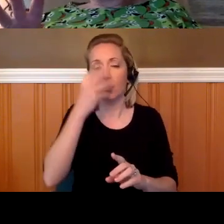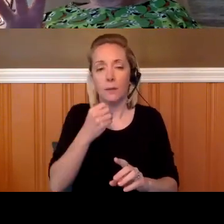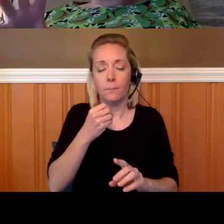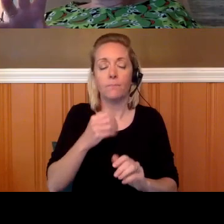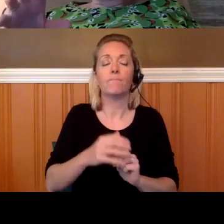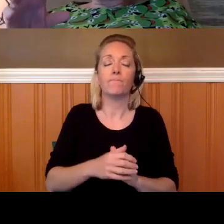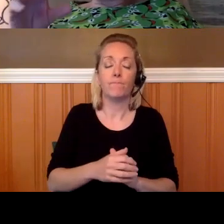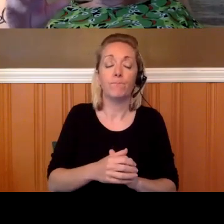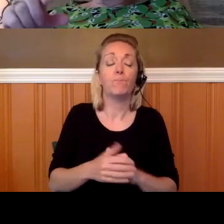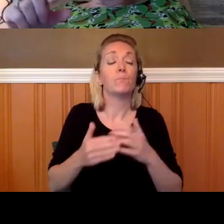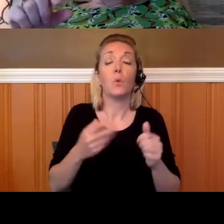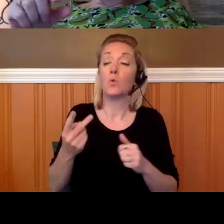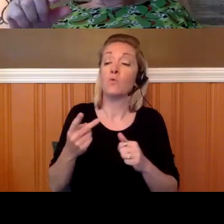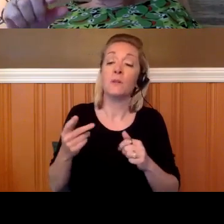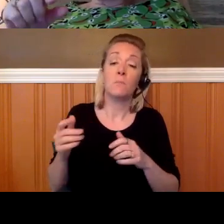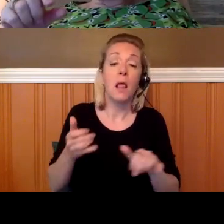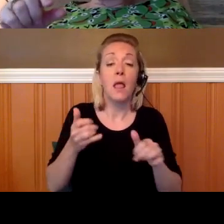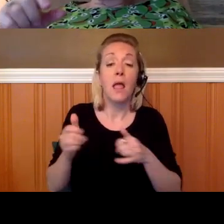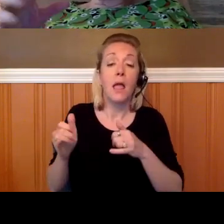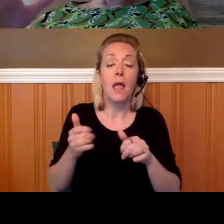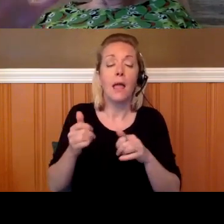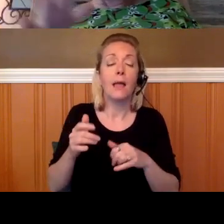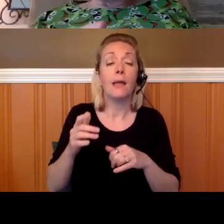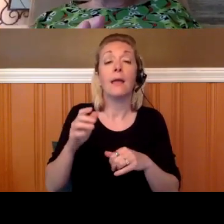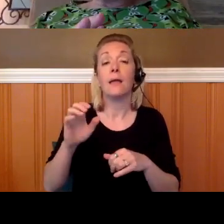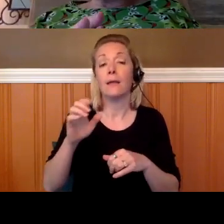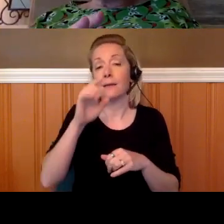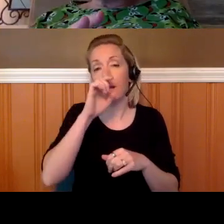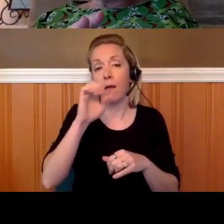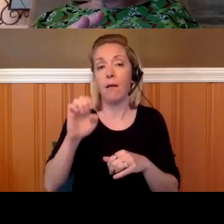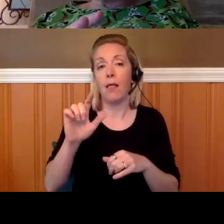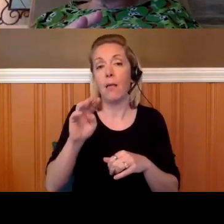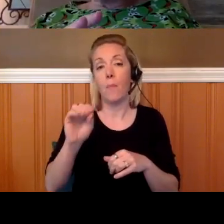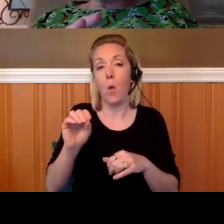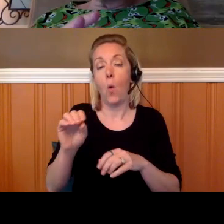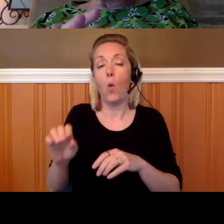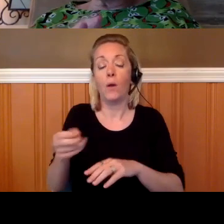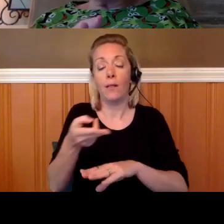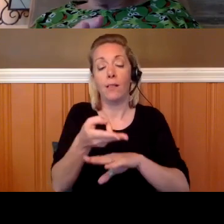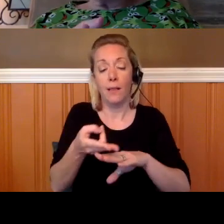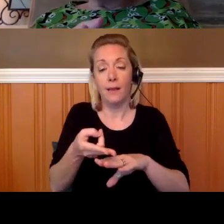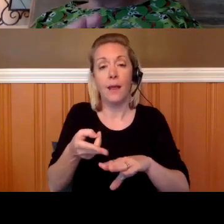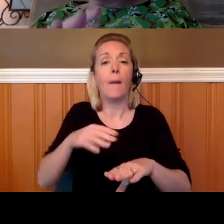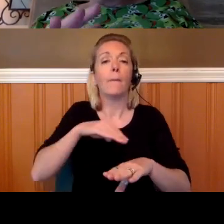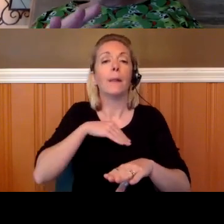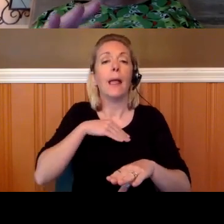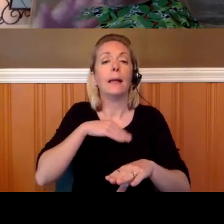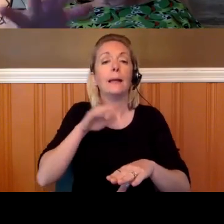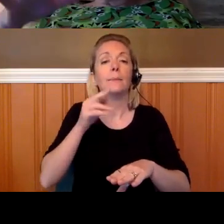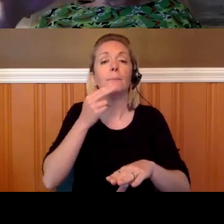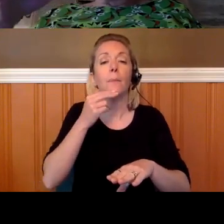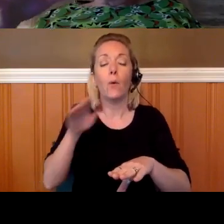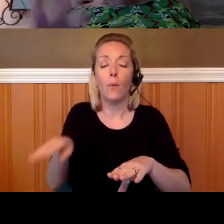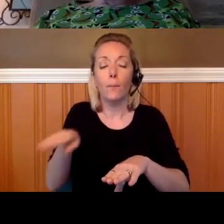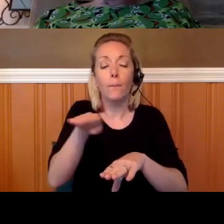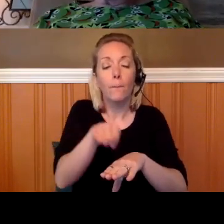one day, the blanket we had for Elmo when we put him down was black. And we put him down to sleep. And